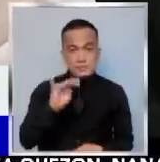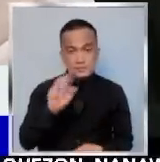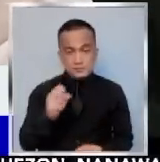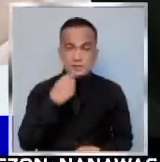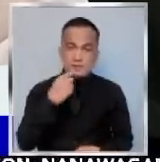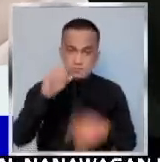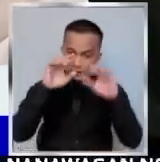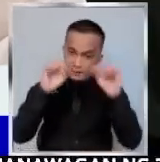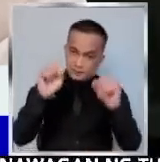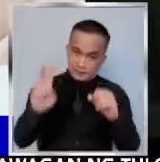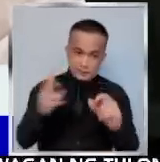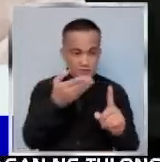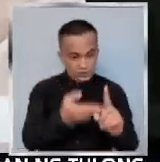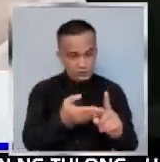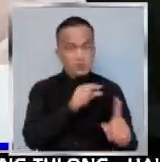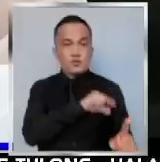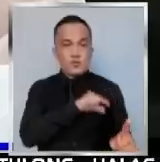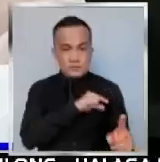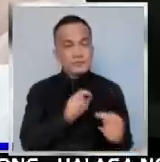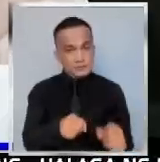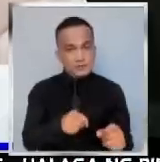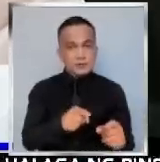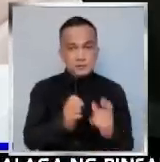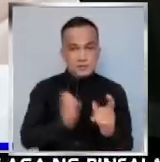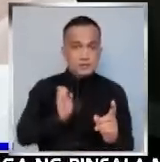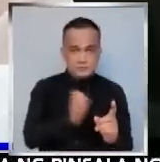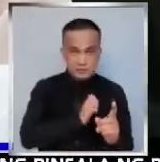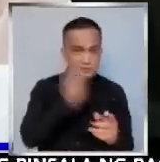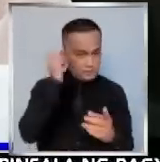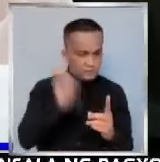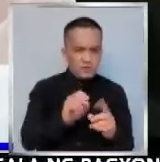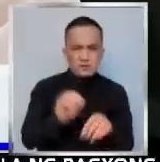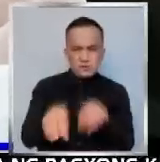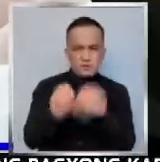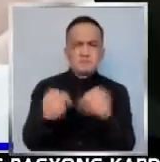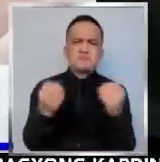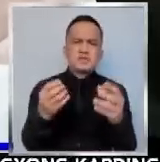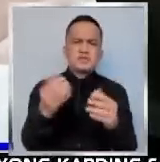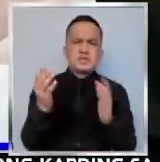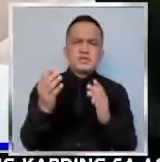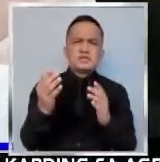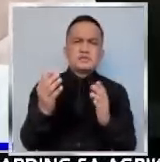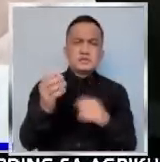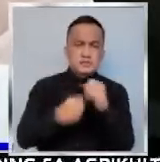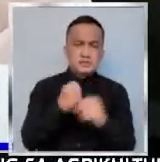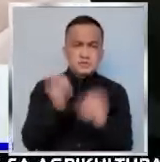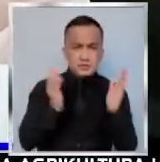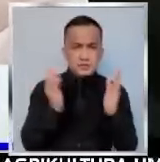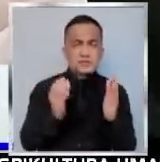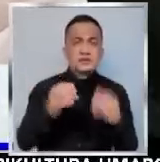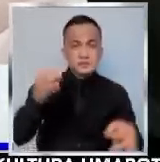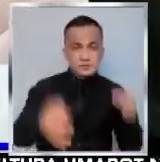well qualified to be the Executive Secretary, having put in so many years in the judiciary. He has the